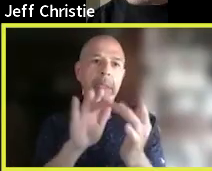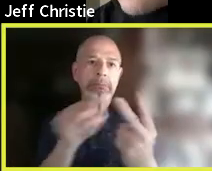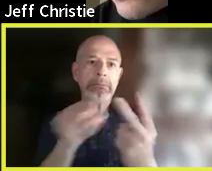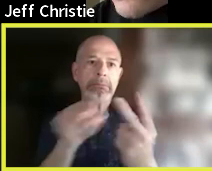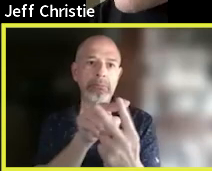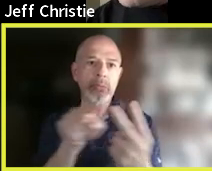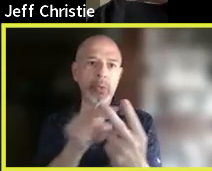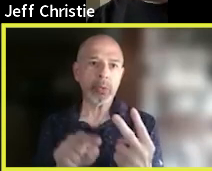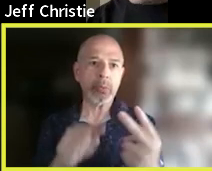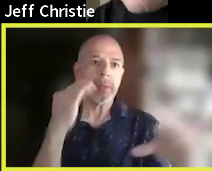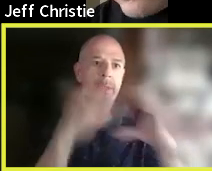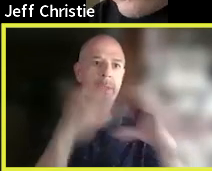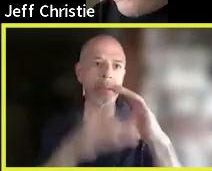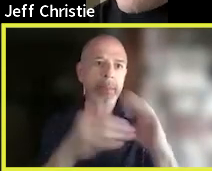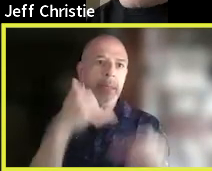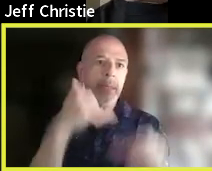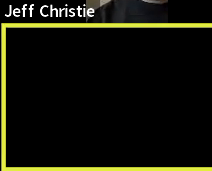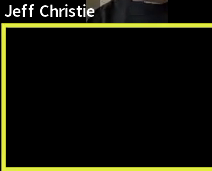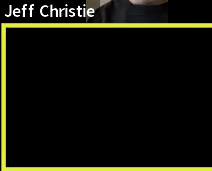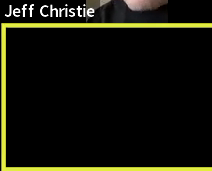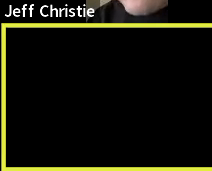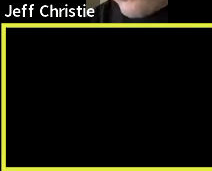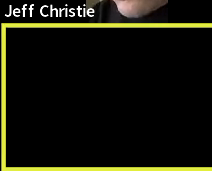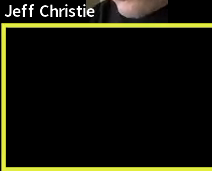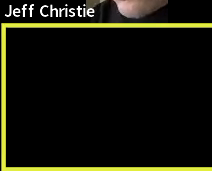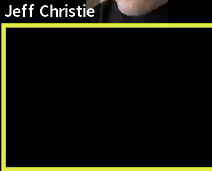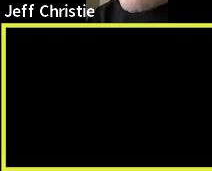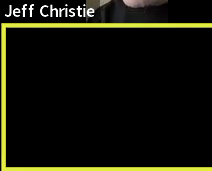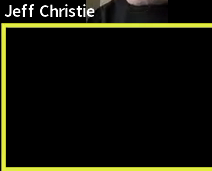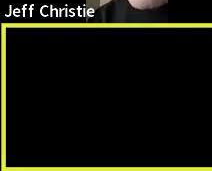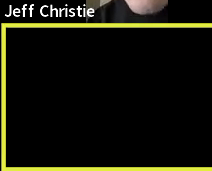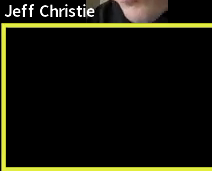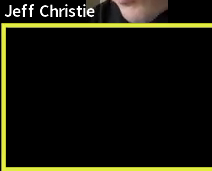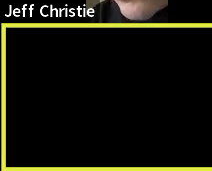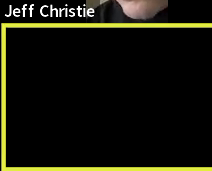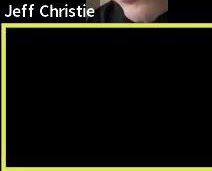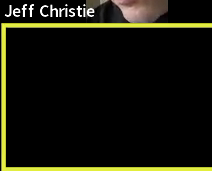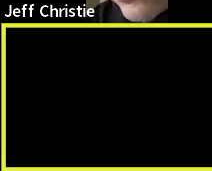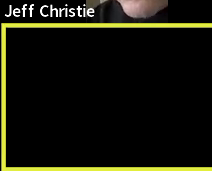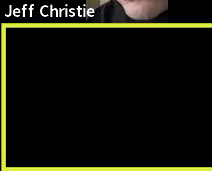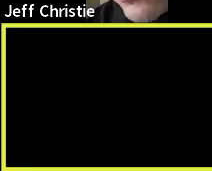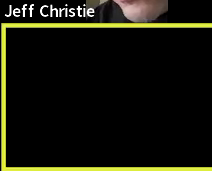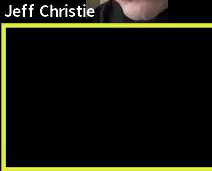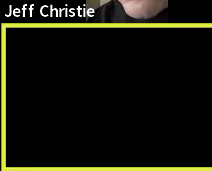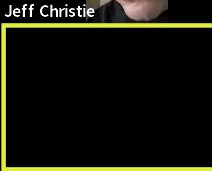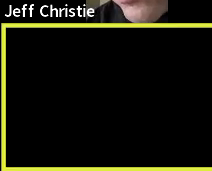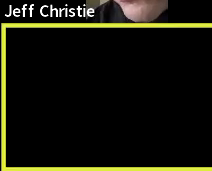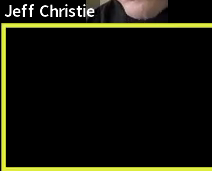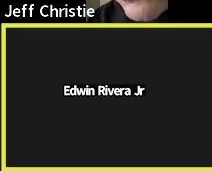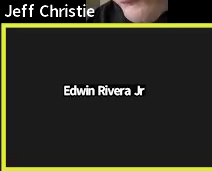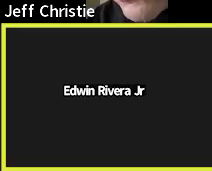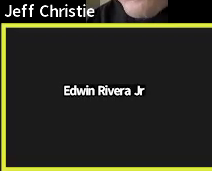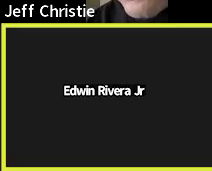feel free to call individuals. Always happy to have individual calls. Arida, I have to tell Arida a good